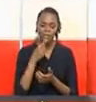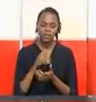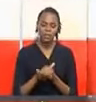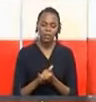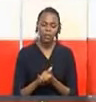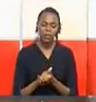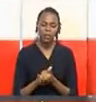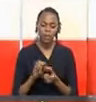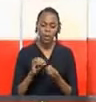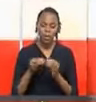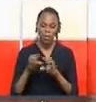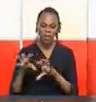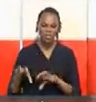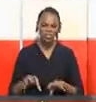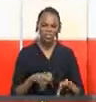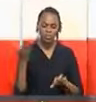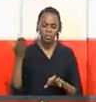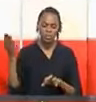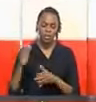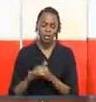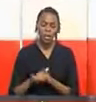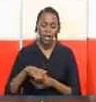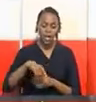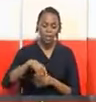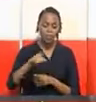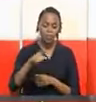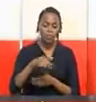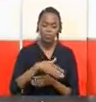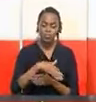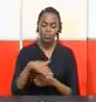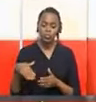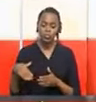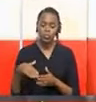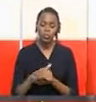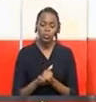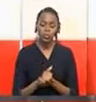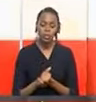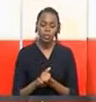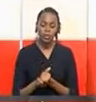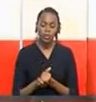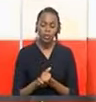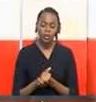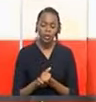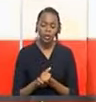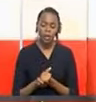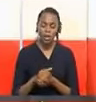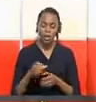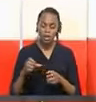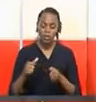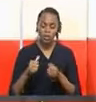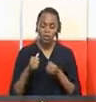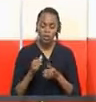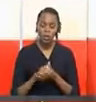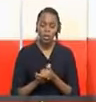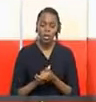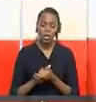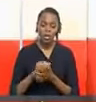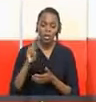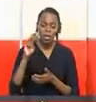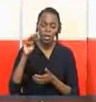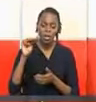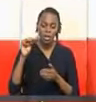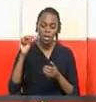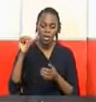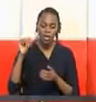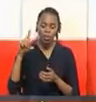to do something. He walked to the front, to the stage, picked up the baton, and led the MDF brass band